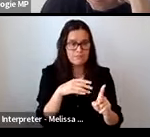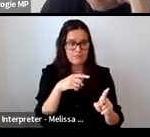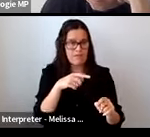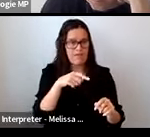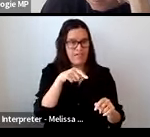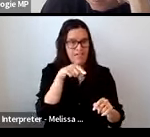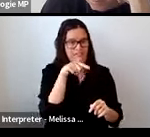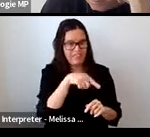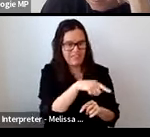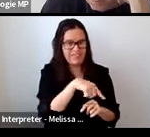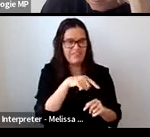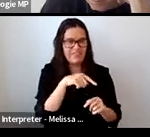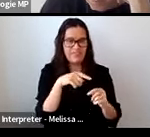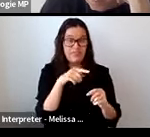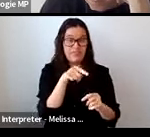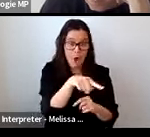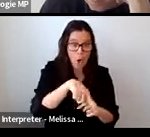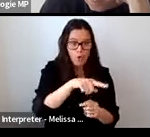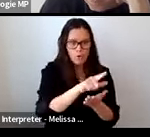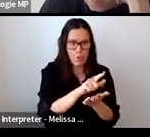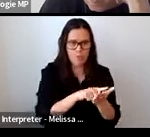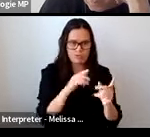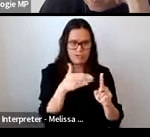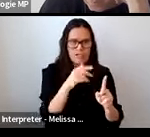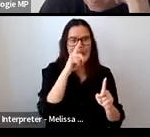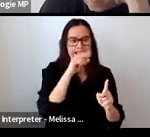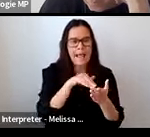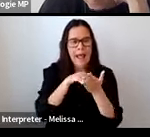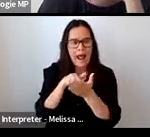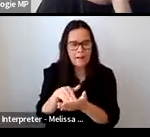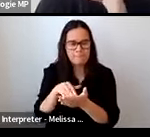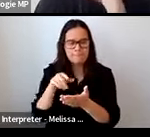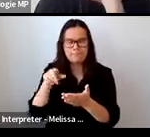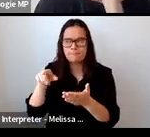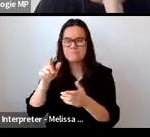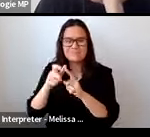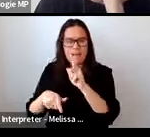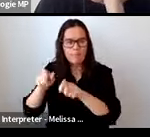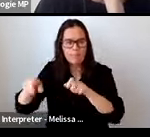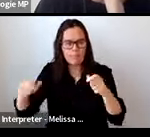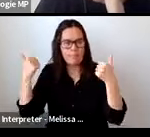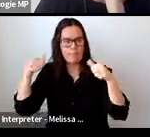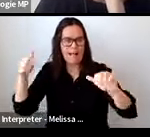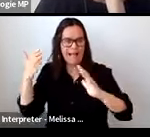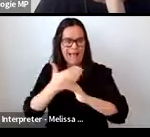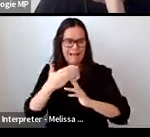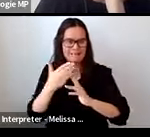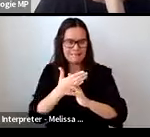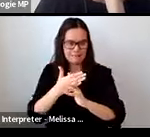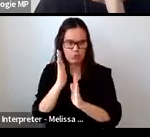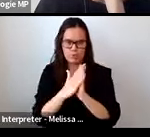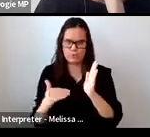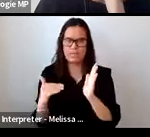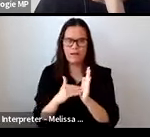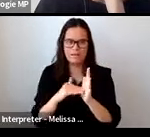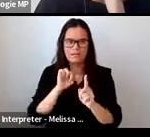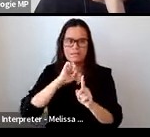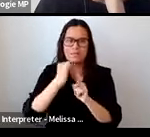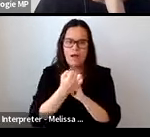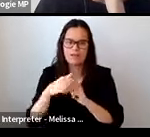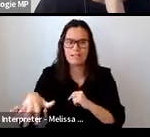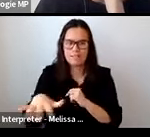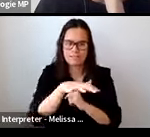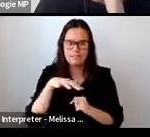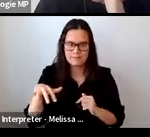preventing disabled people from fully participating in society. Government's 2001